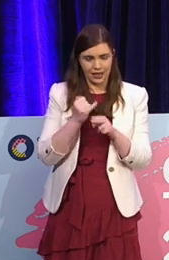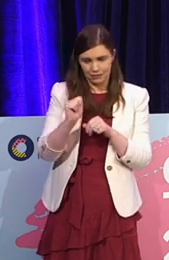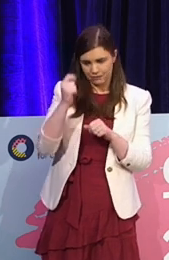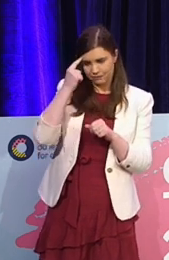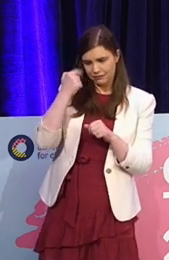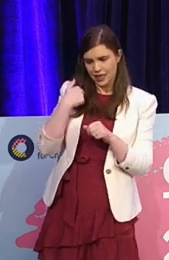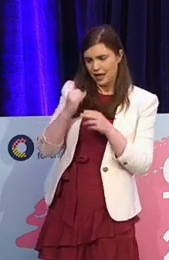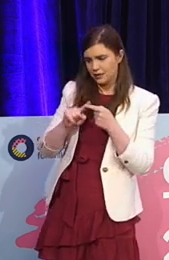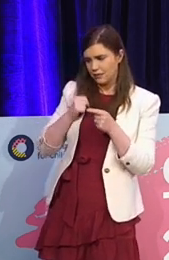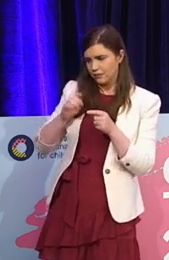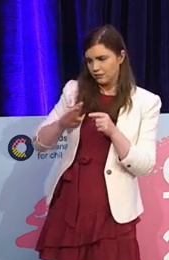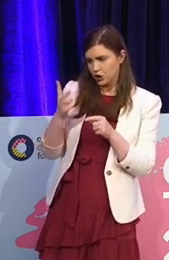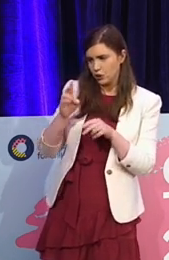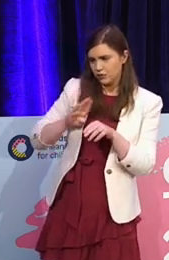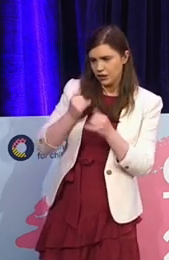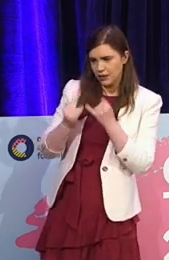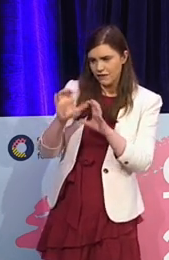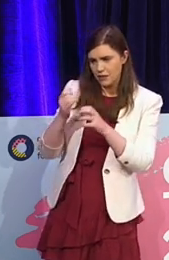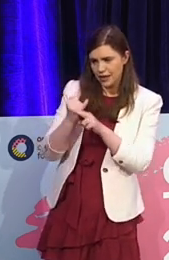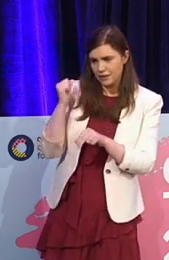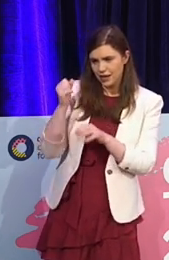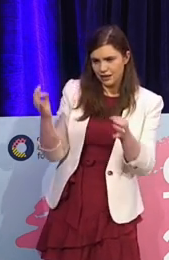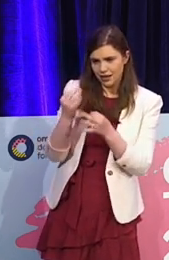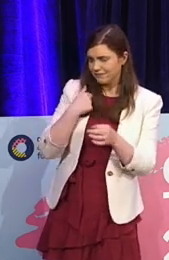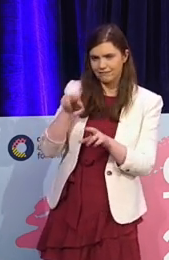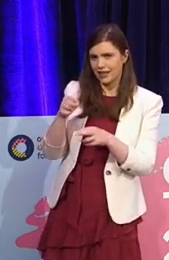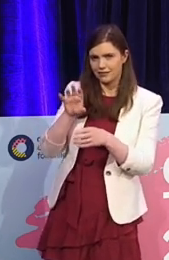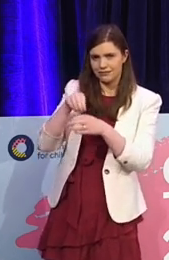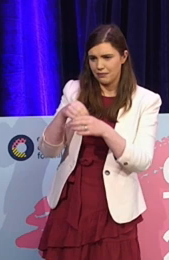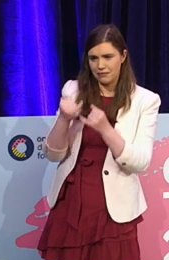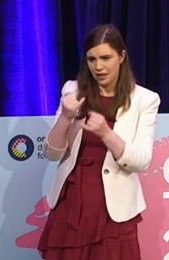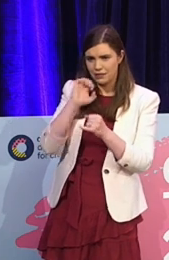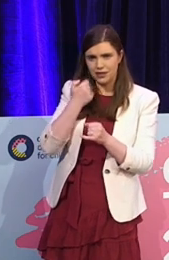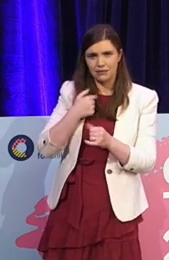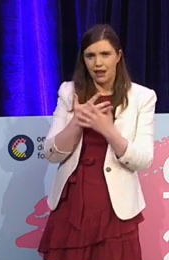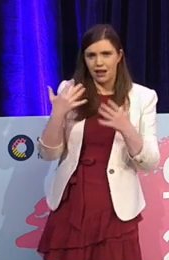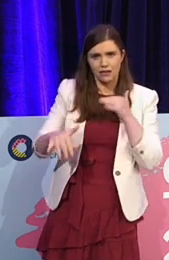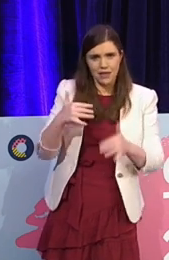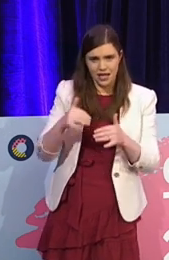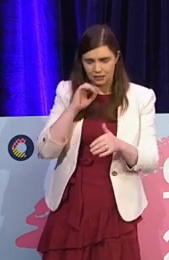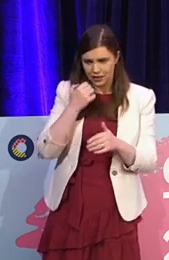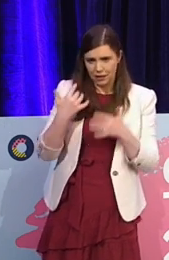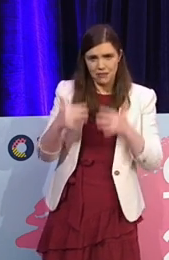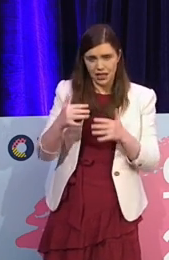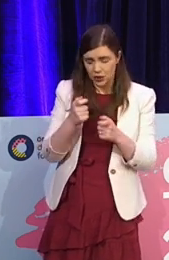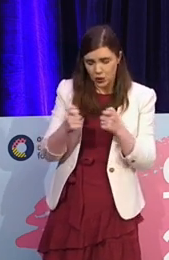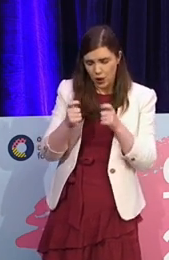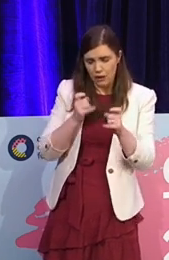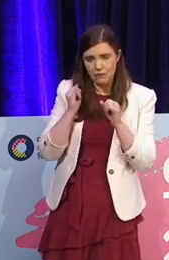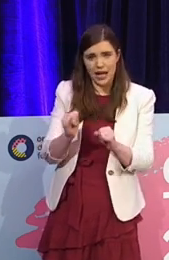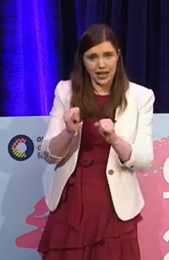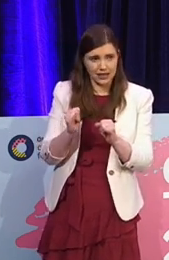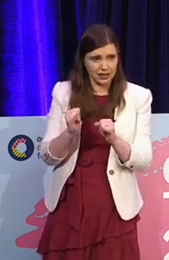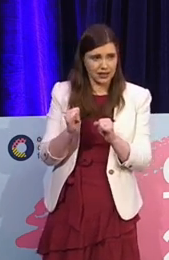my two brothers were playing football in our back garden. That day, I couldn't play. I was in too much pain. In fact, the pain was so bad, I had to lie still on the ground